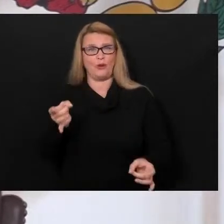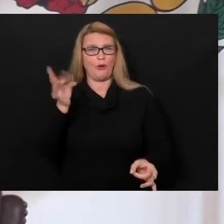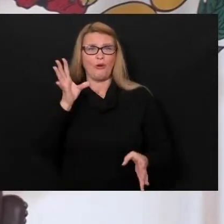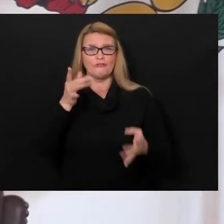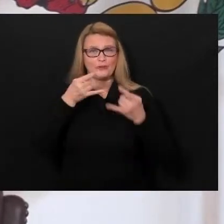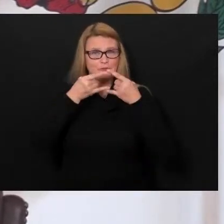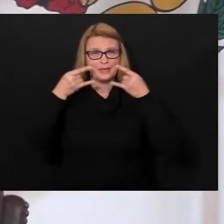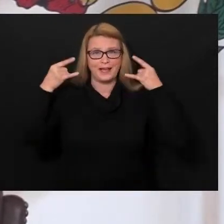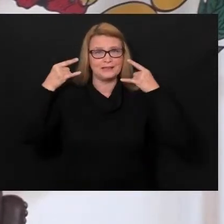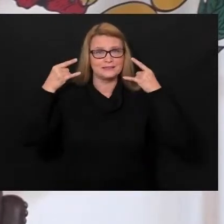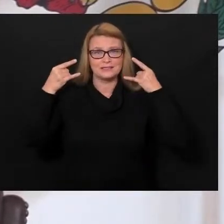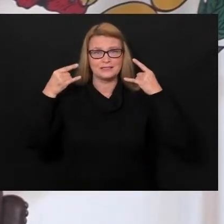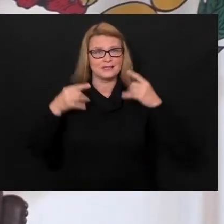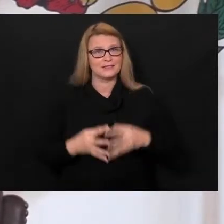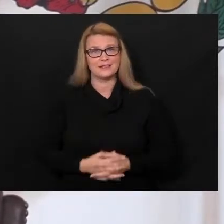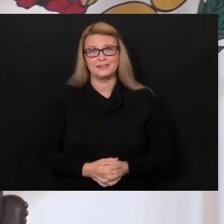masks.